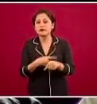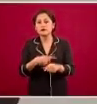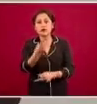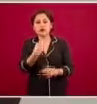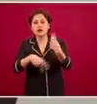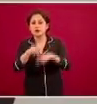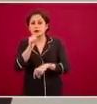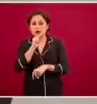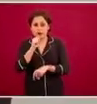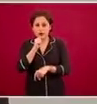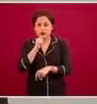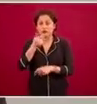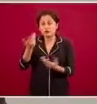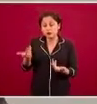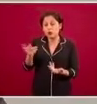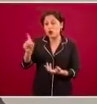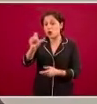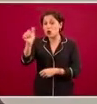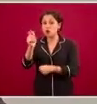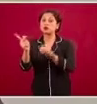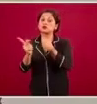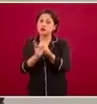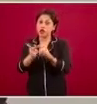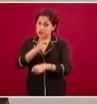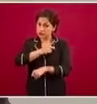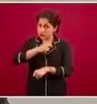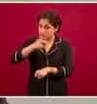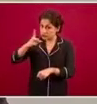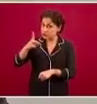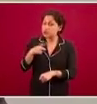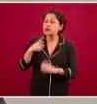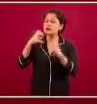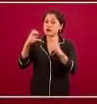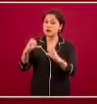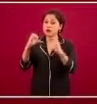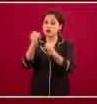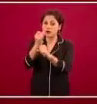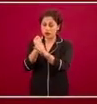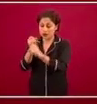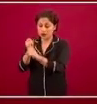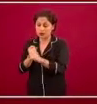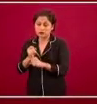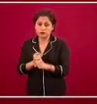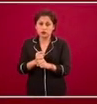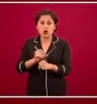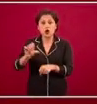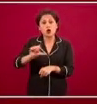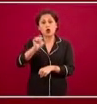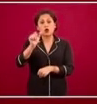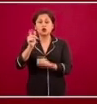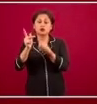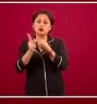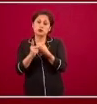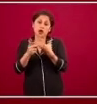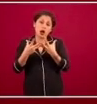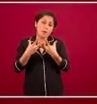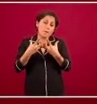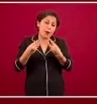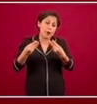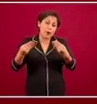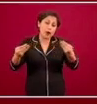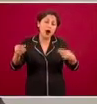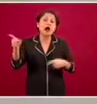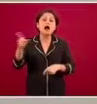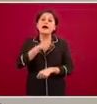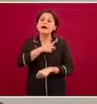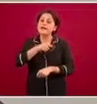total number, they would have to do the estimation of how many cases they actually have, and not only the ones that they have observed.